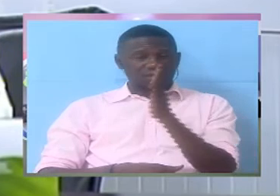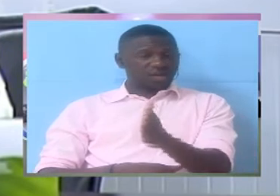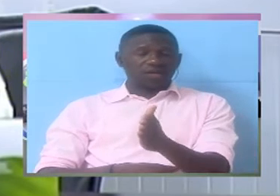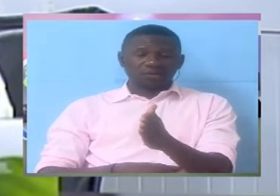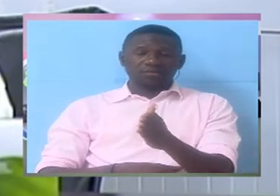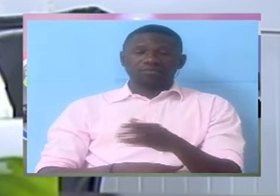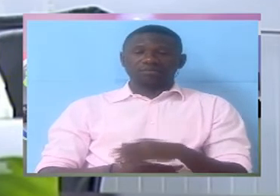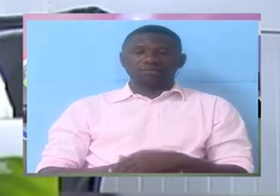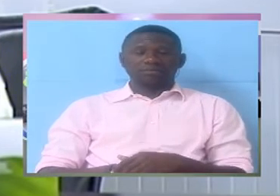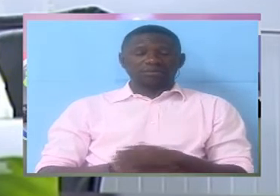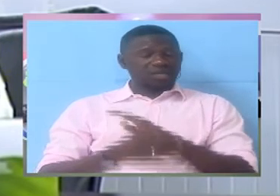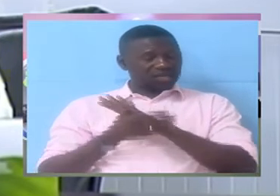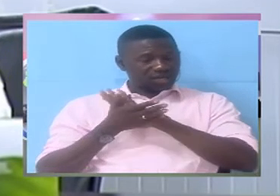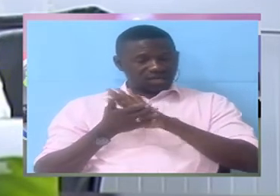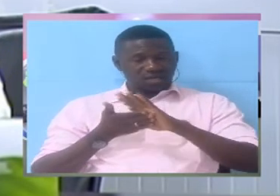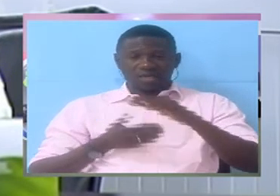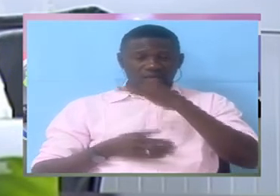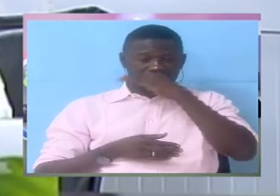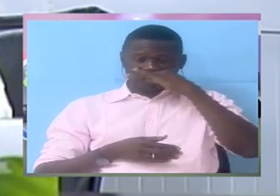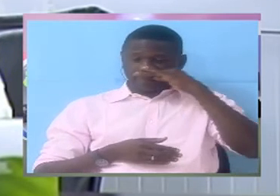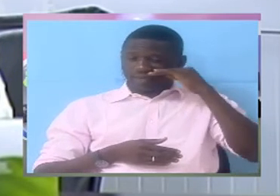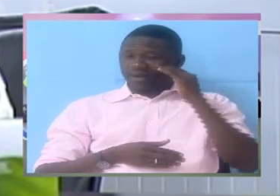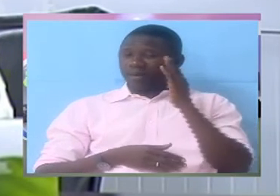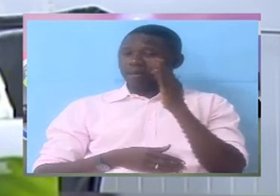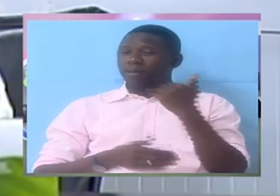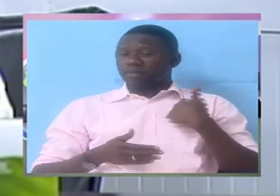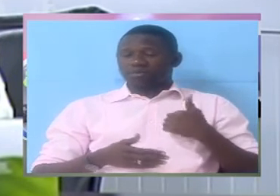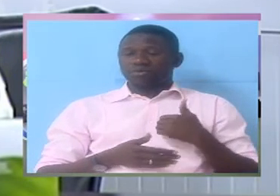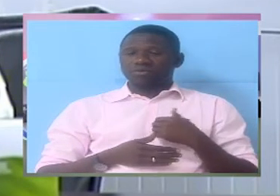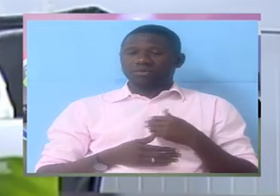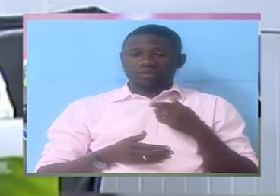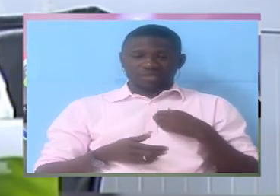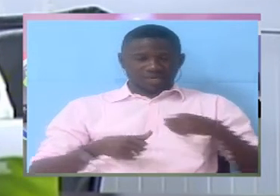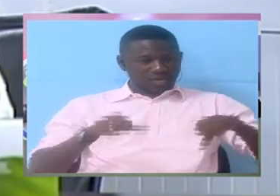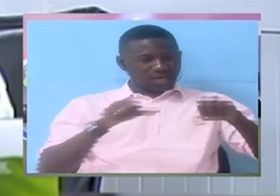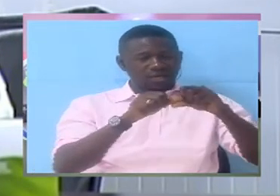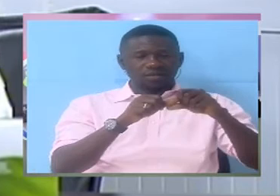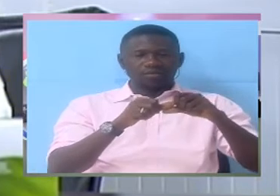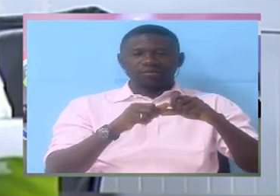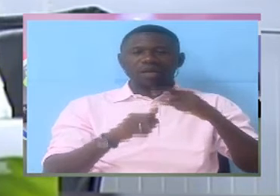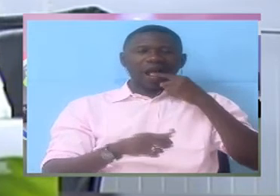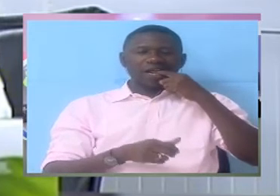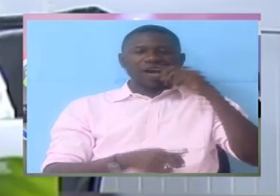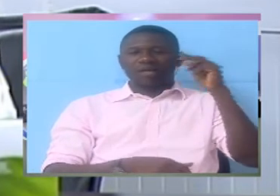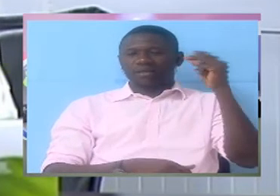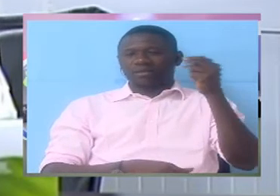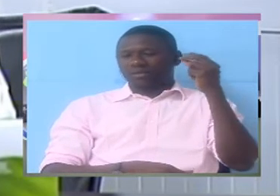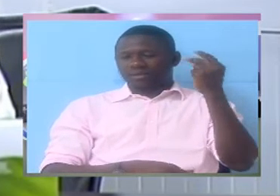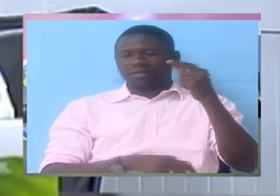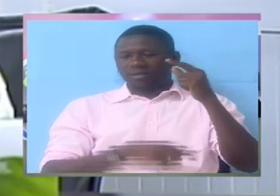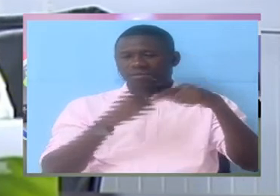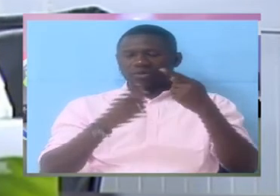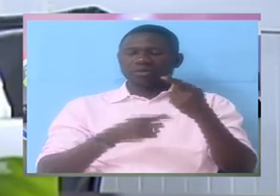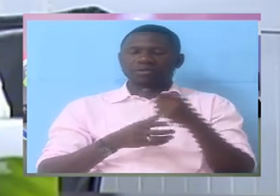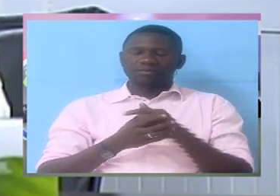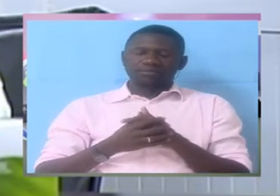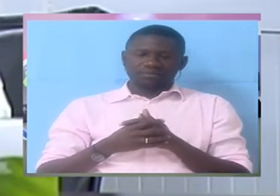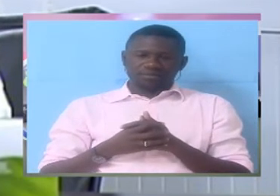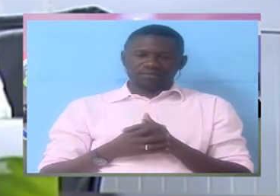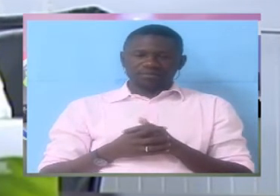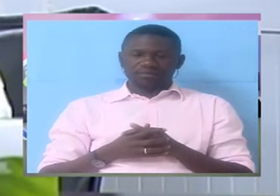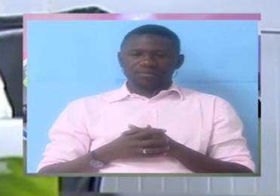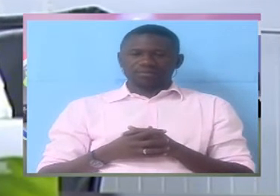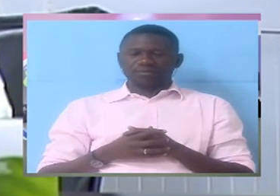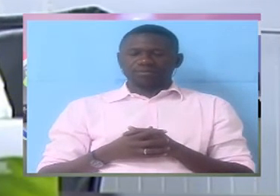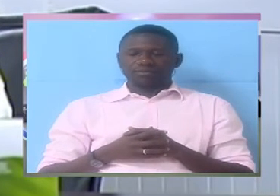fem ke mo senugul len woldi. So definitely in that part I regretted everything. Ah bitunde wala karola